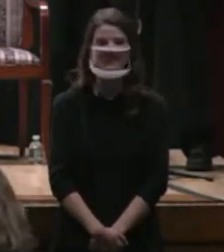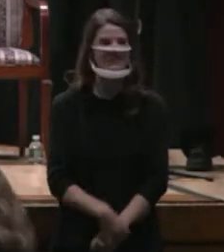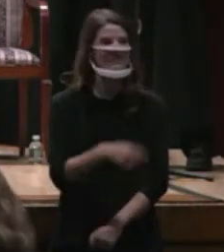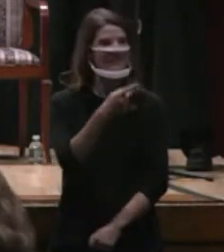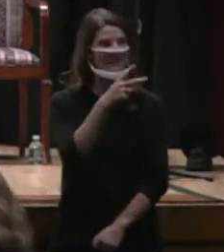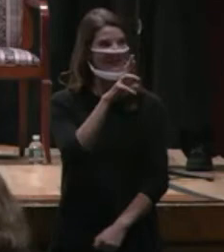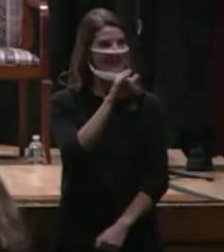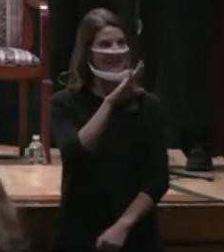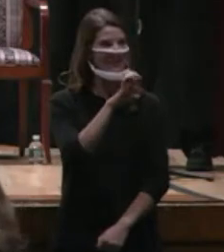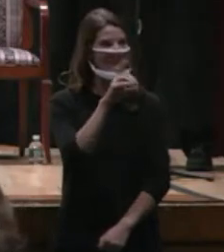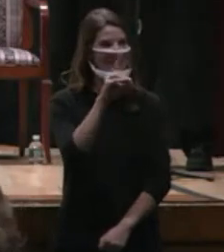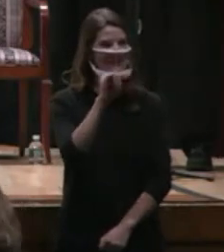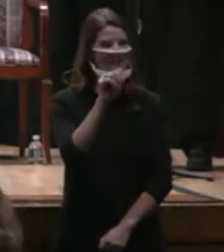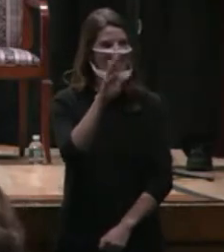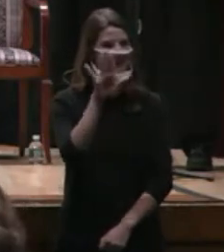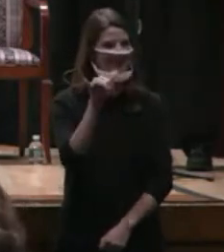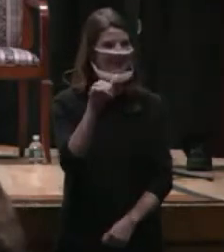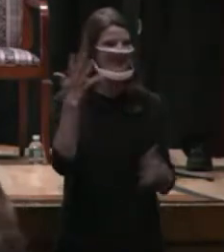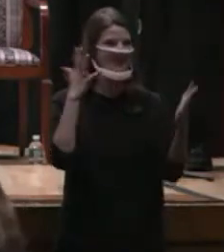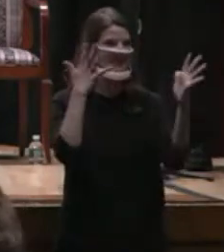Prince Diaby.